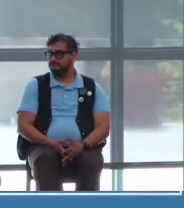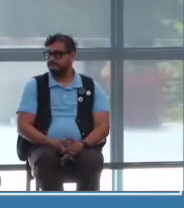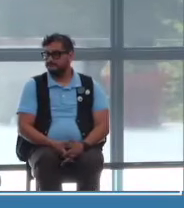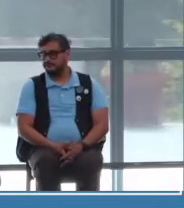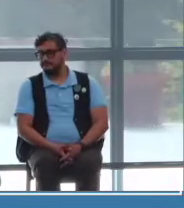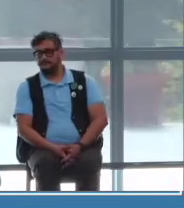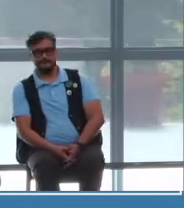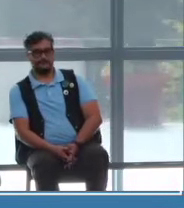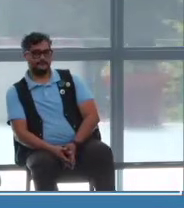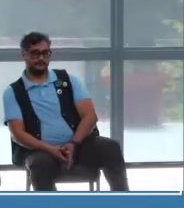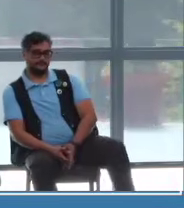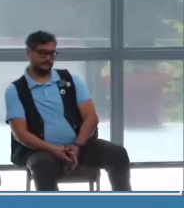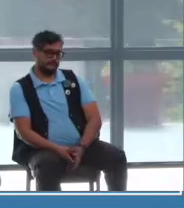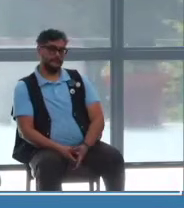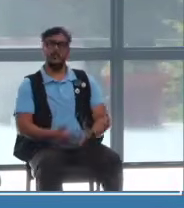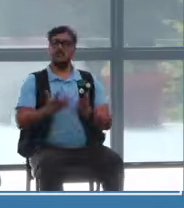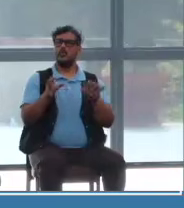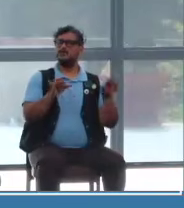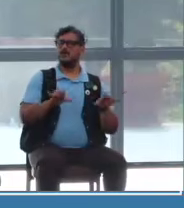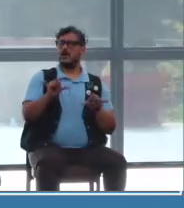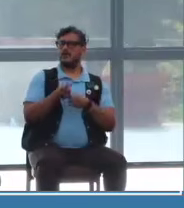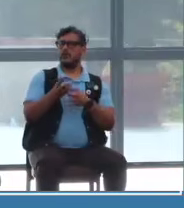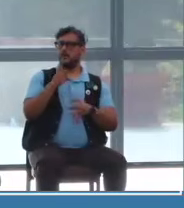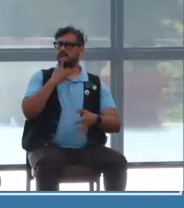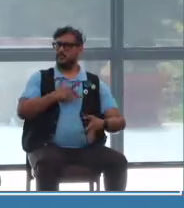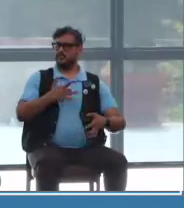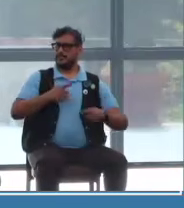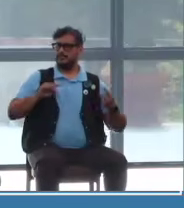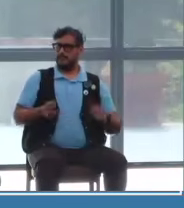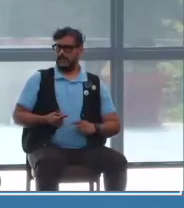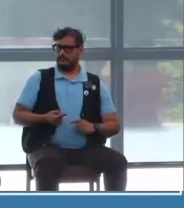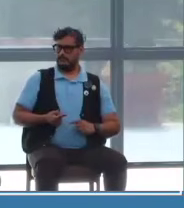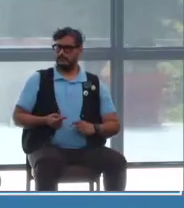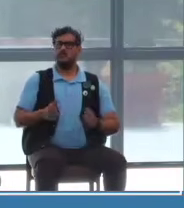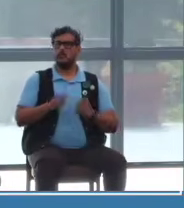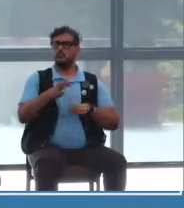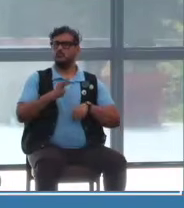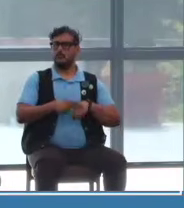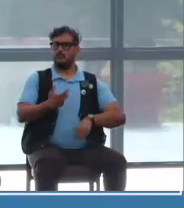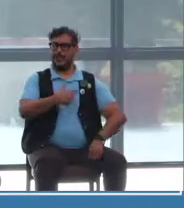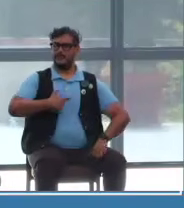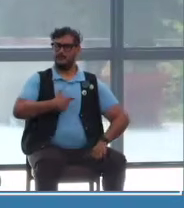common cause of chest pains in lupus with a normal chest x-ray?